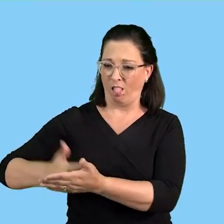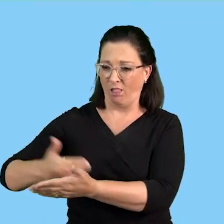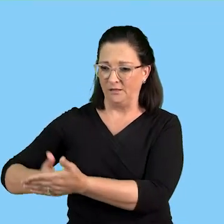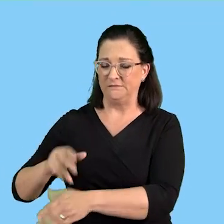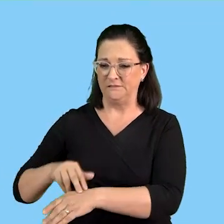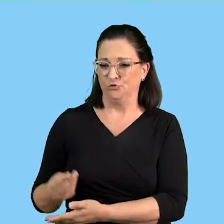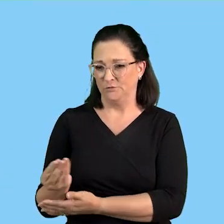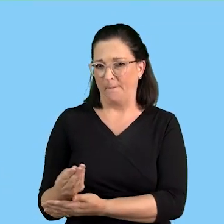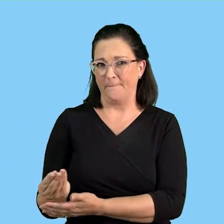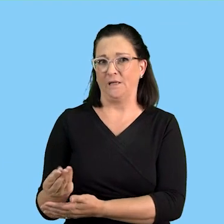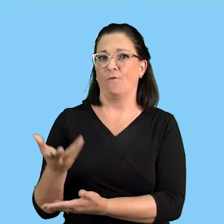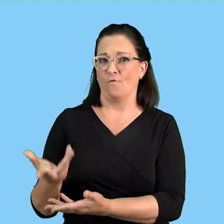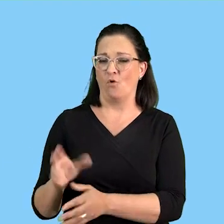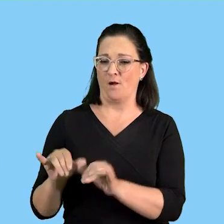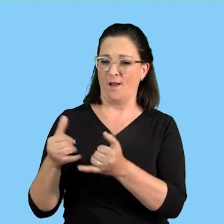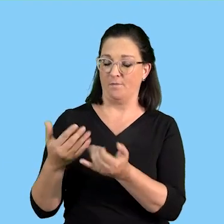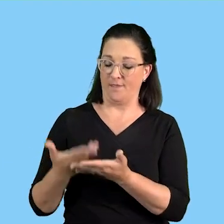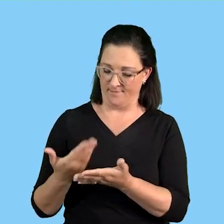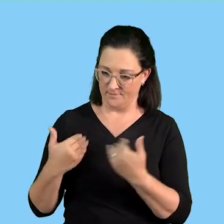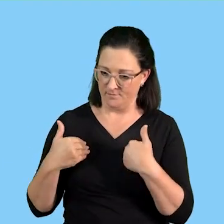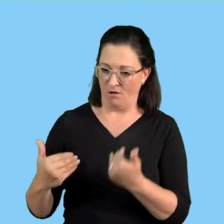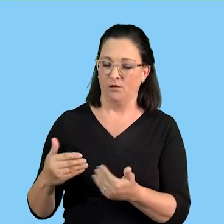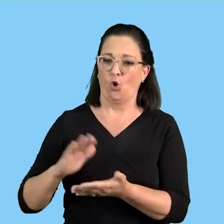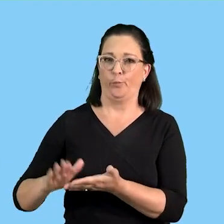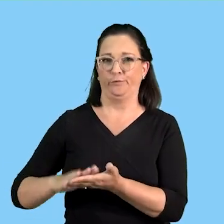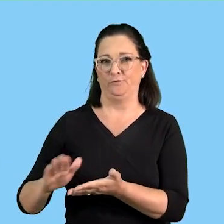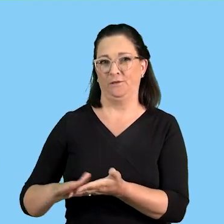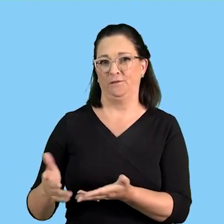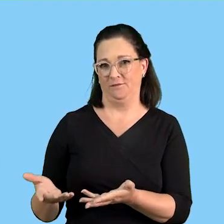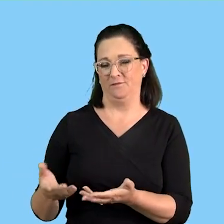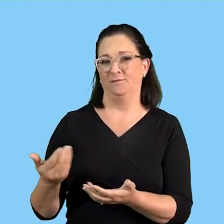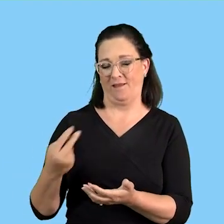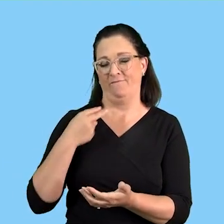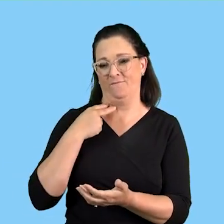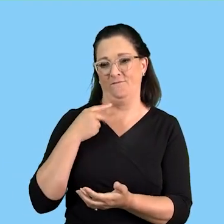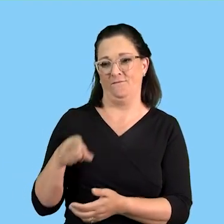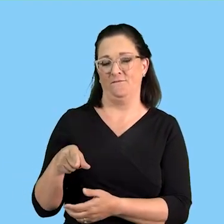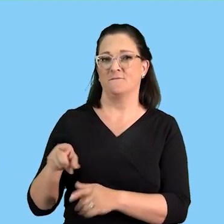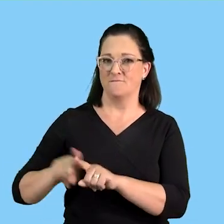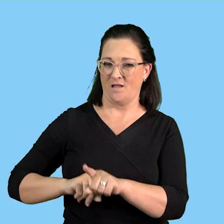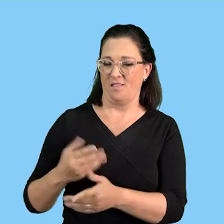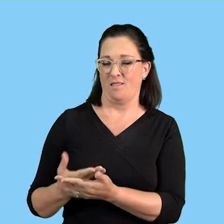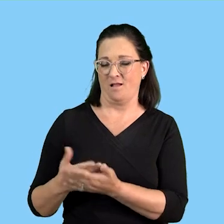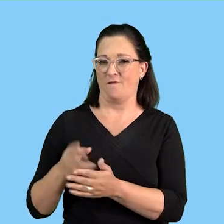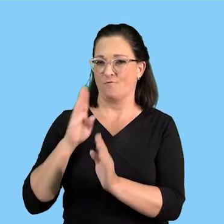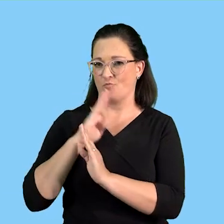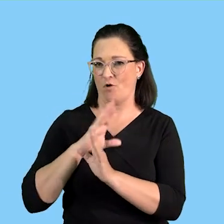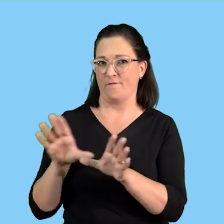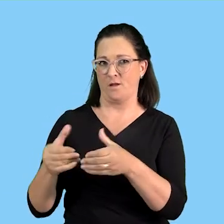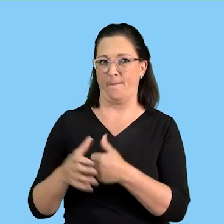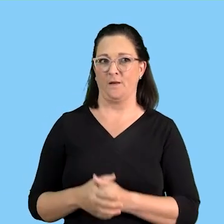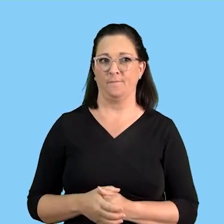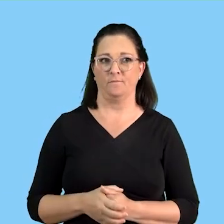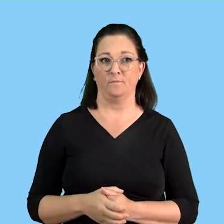legal documents need to be submitted for a company to start operating. So that becomes a failure there for a